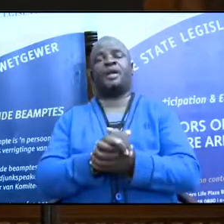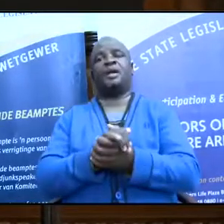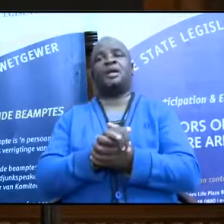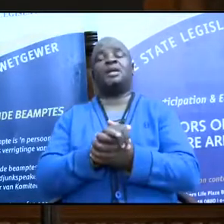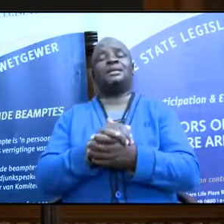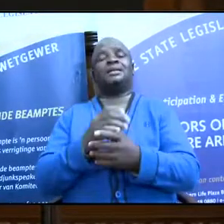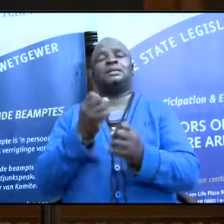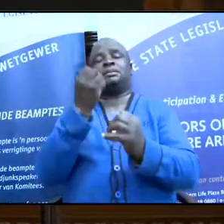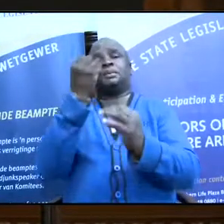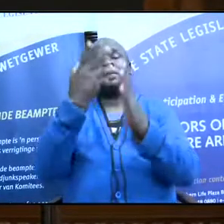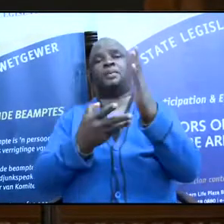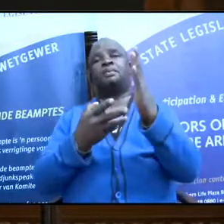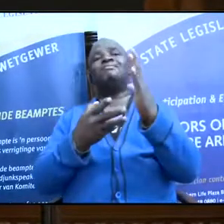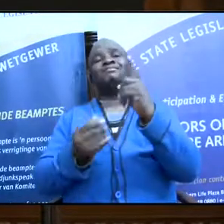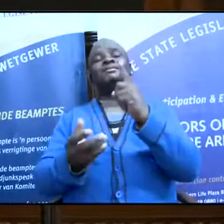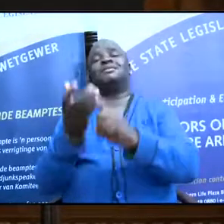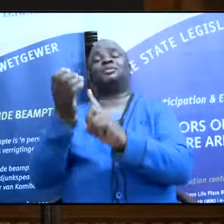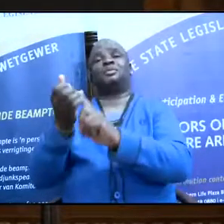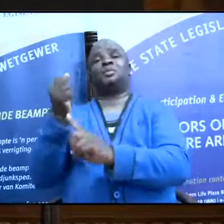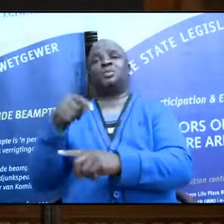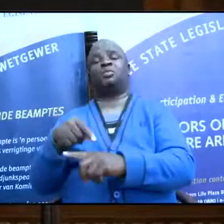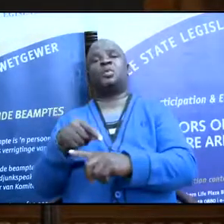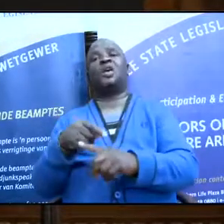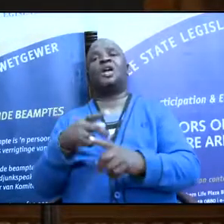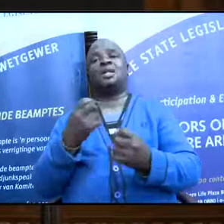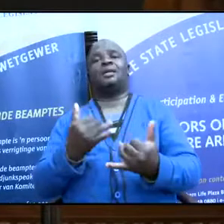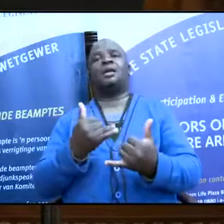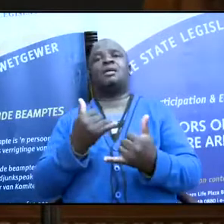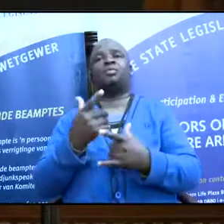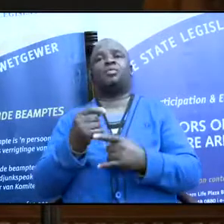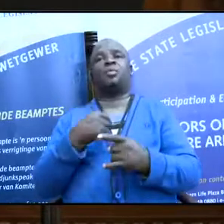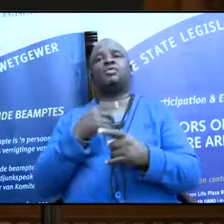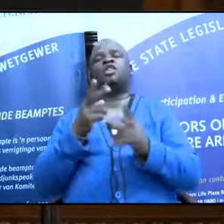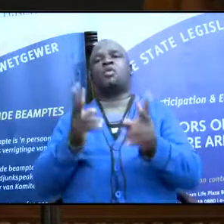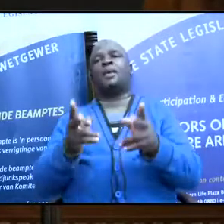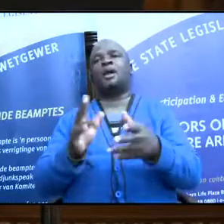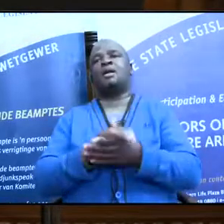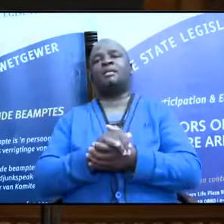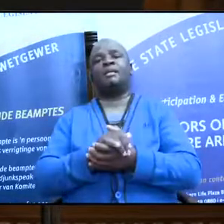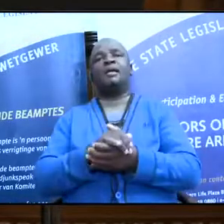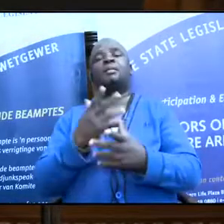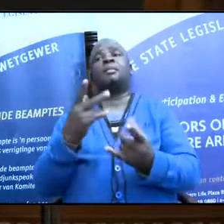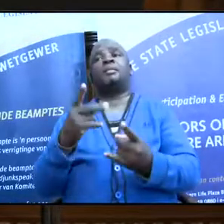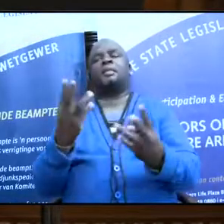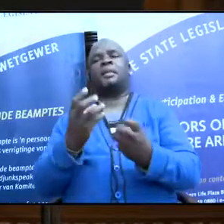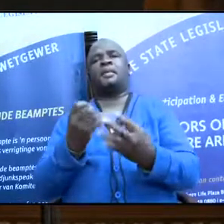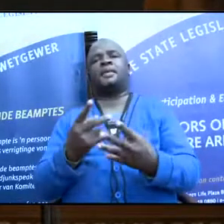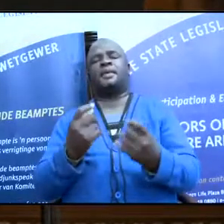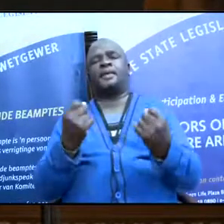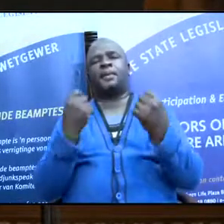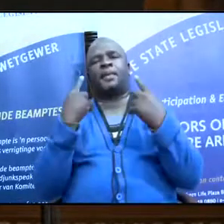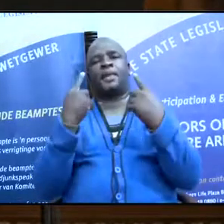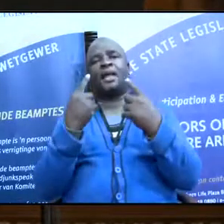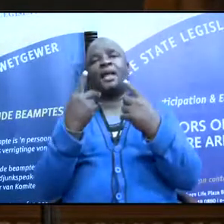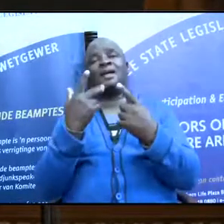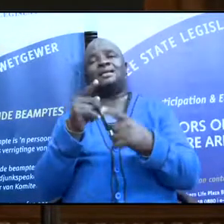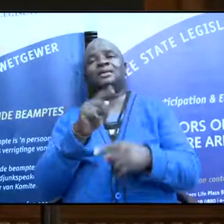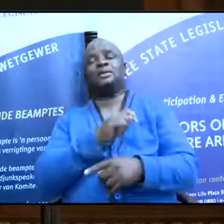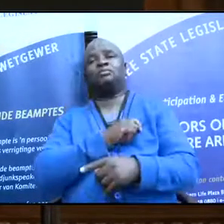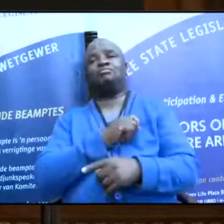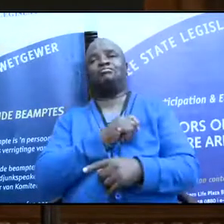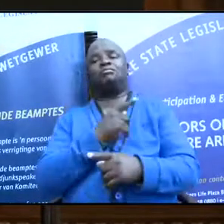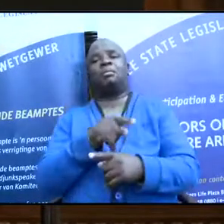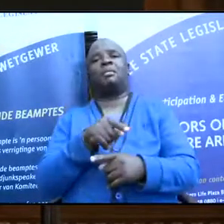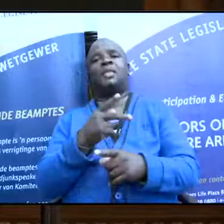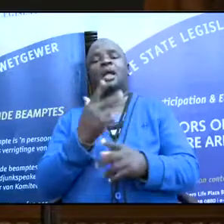successes have become a norm most of our people do not understand that the eight